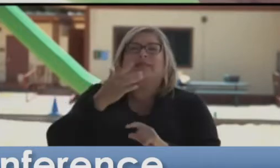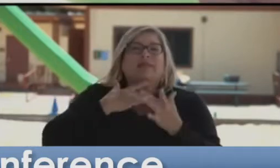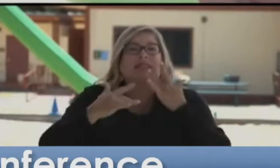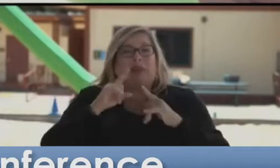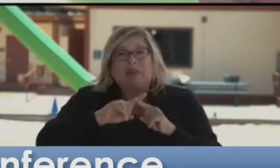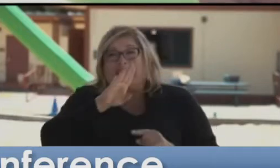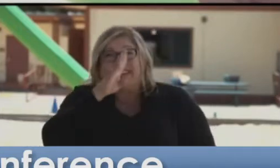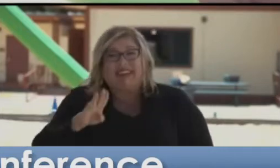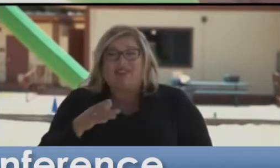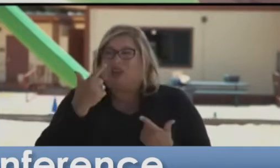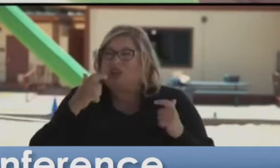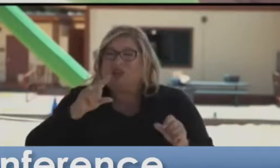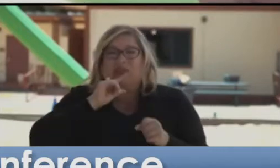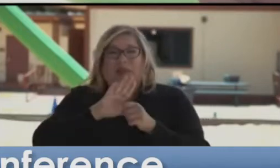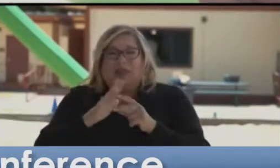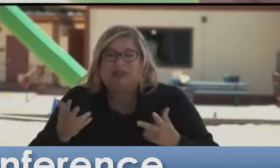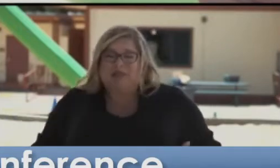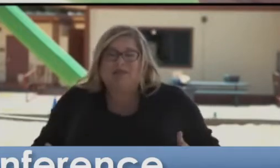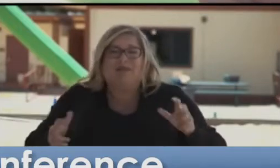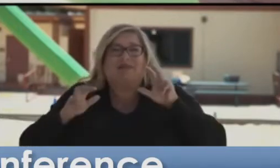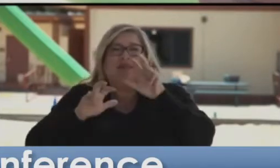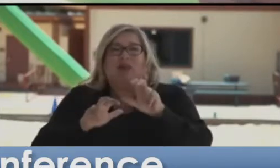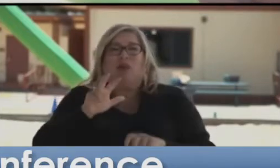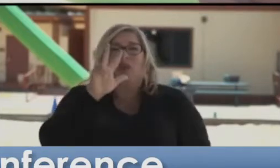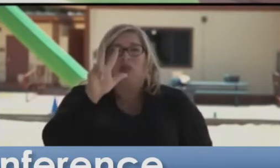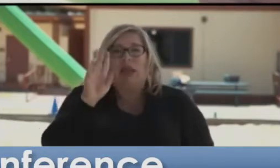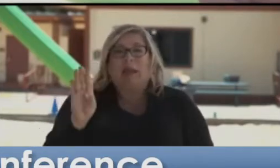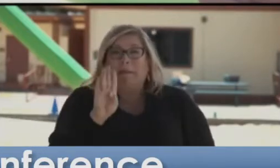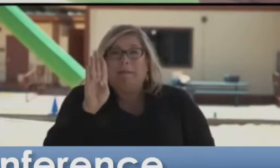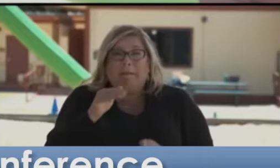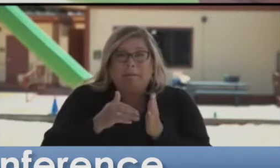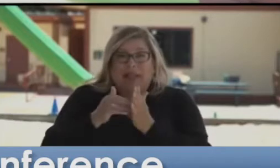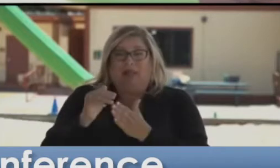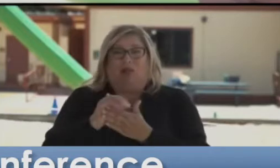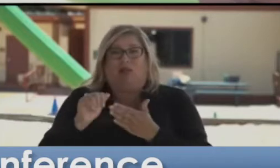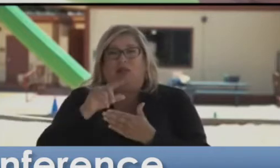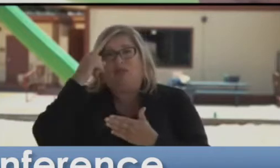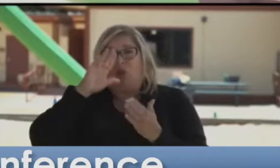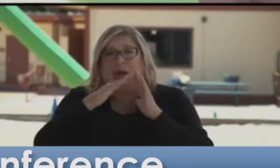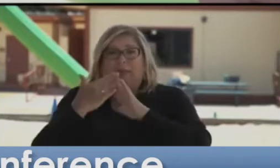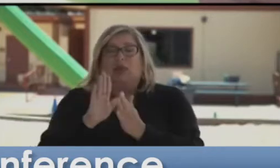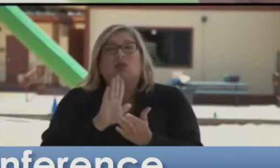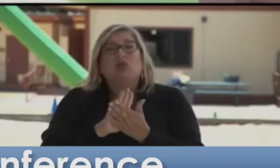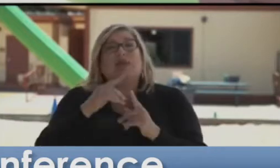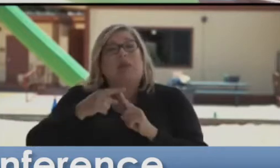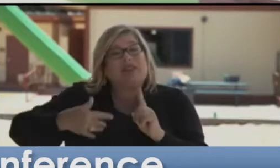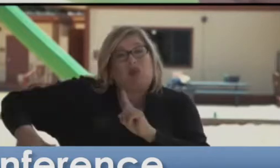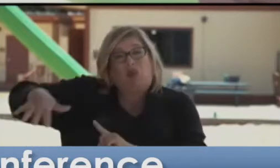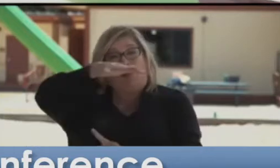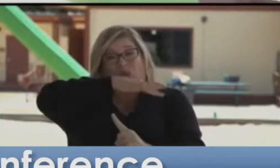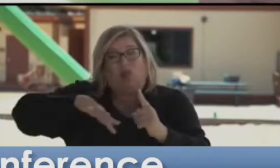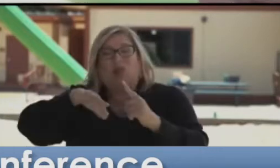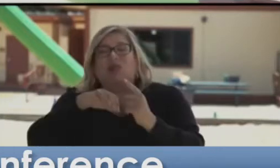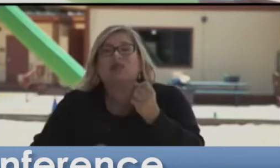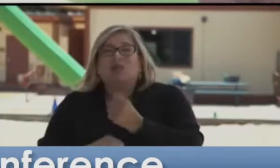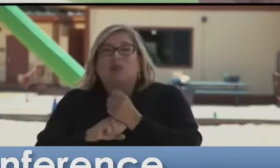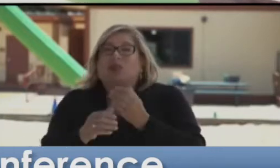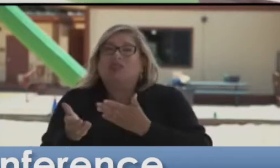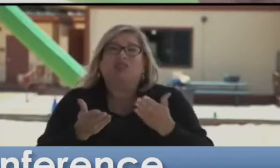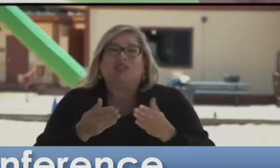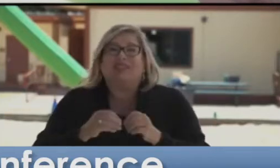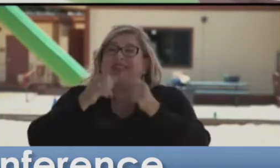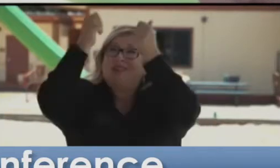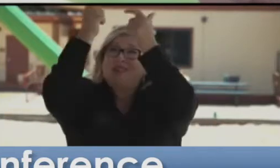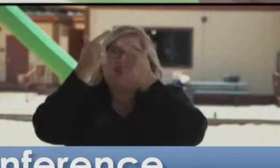made a commitment like this. $3 billion for community schools and wraparound services all up and down the state